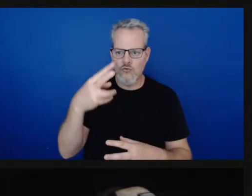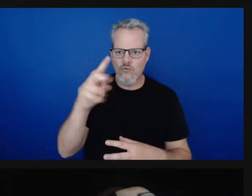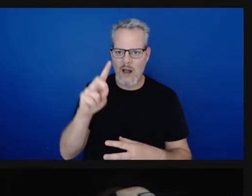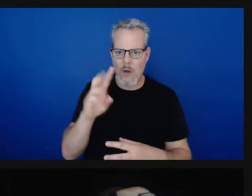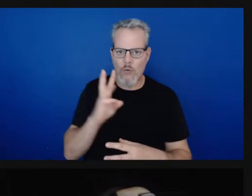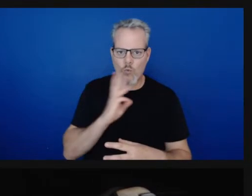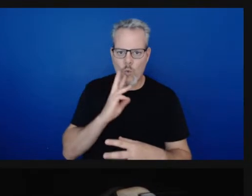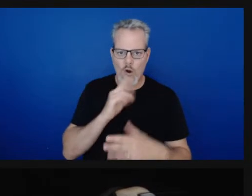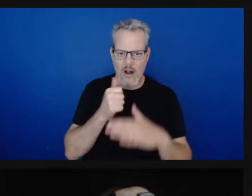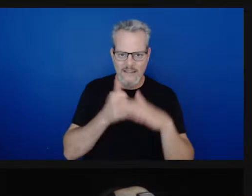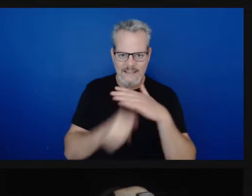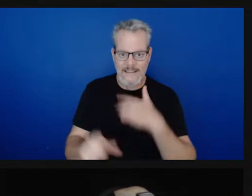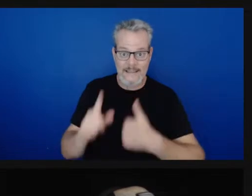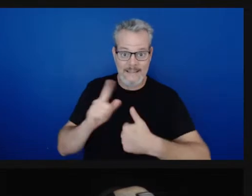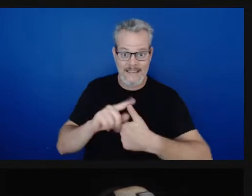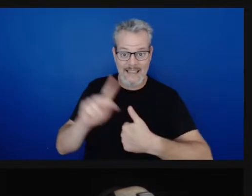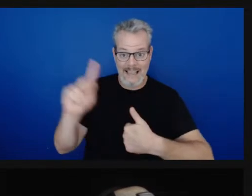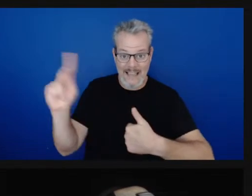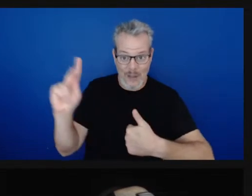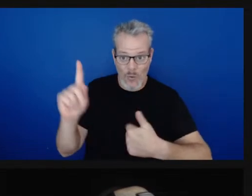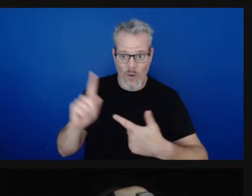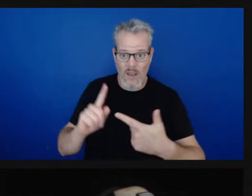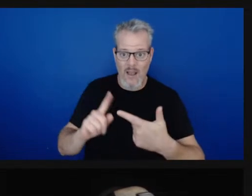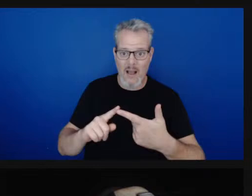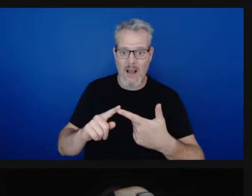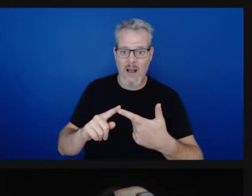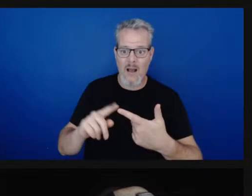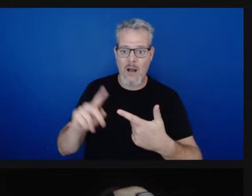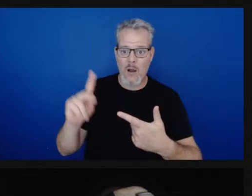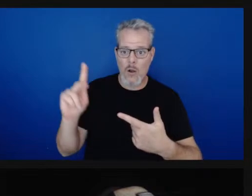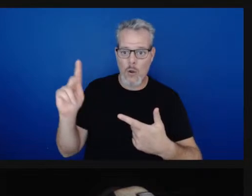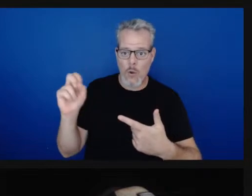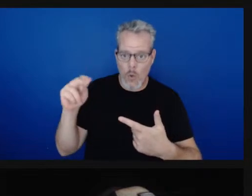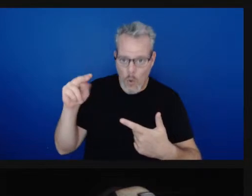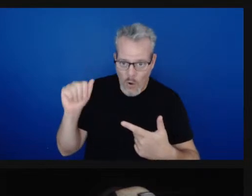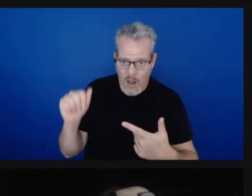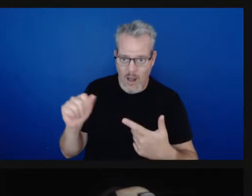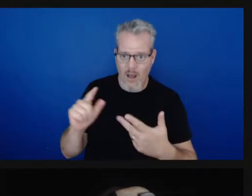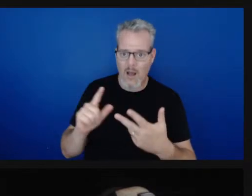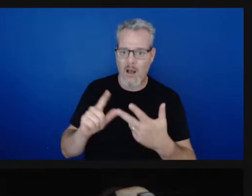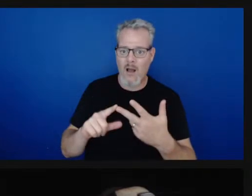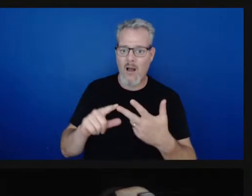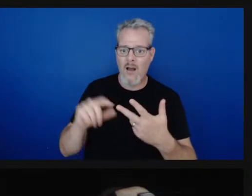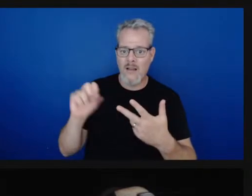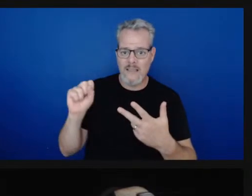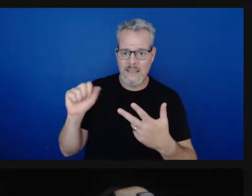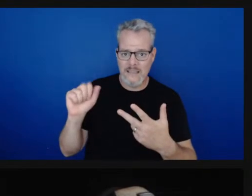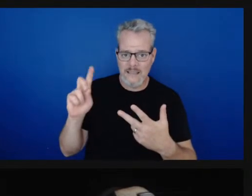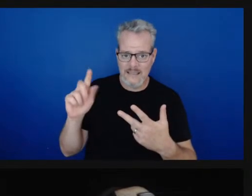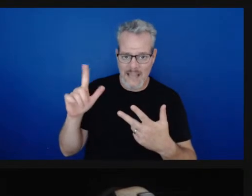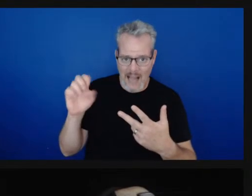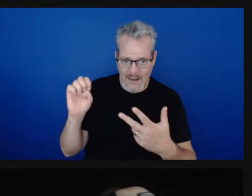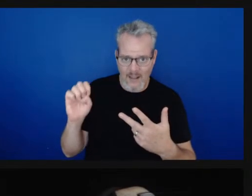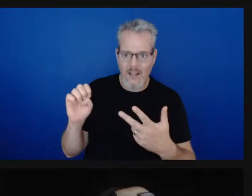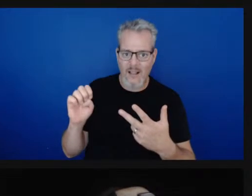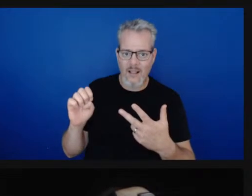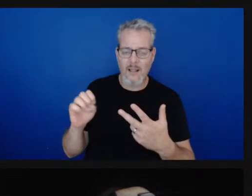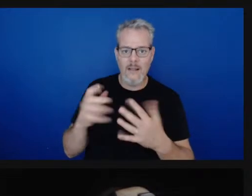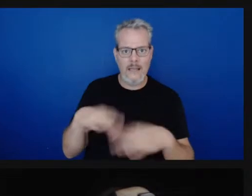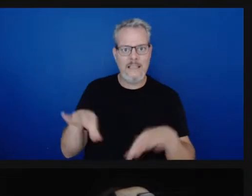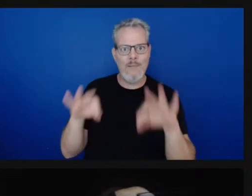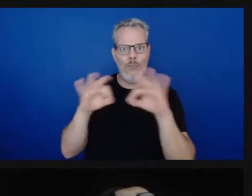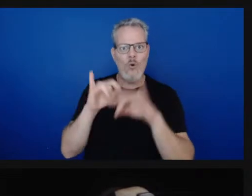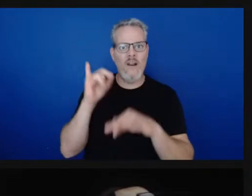in Kona, in the Saddle. This later becomes important when water returns to